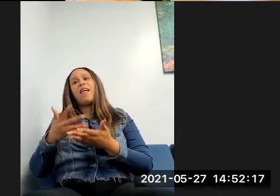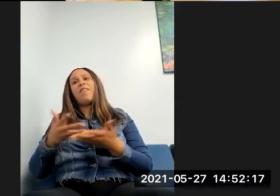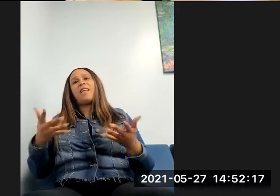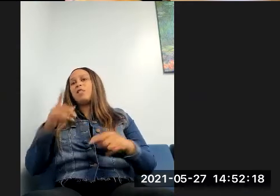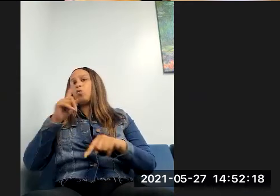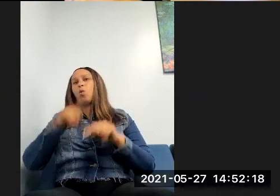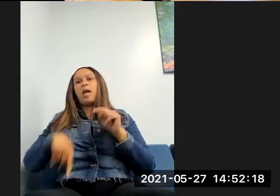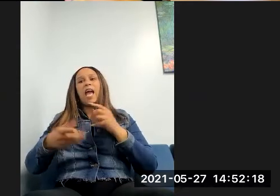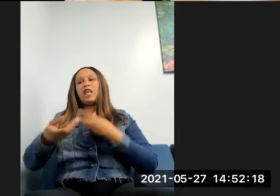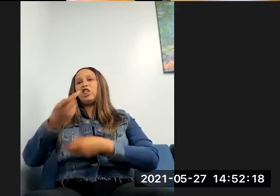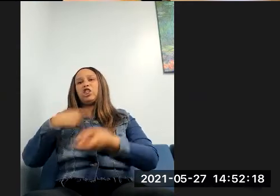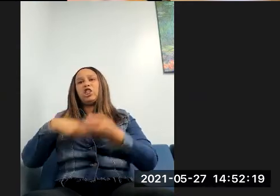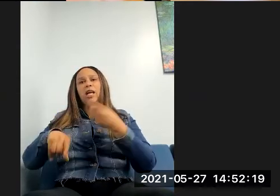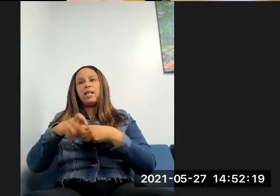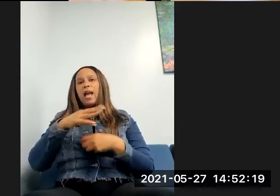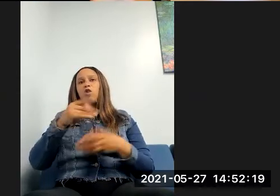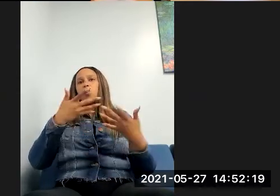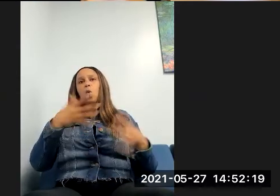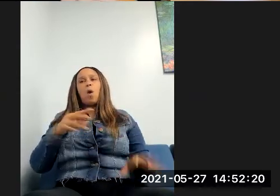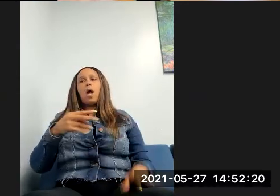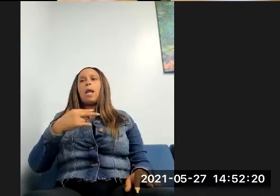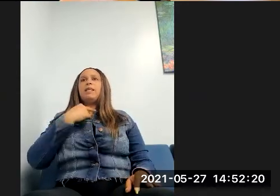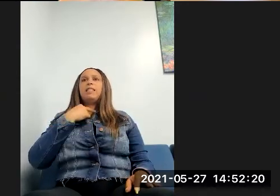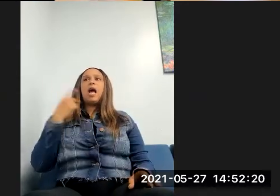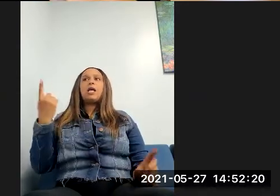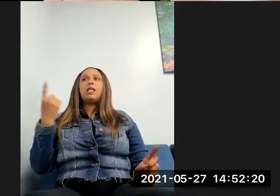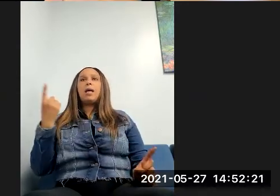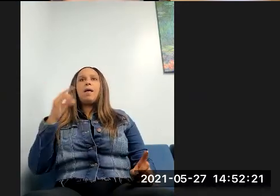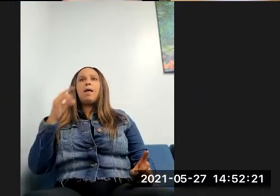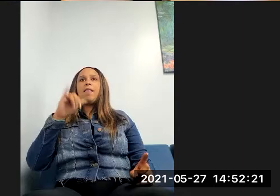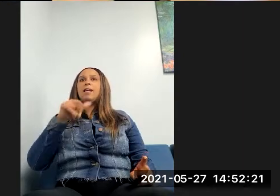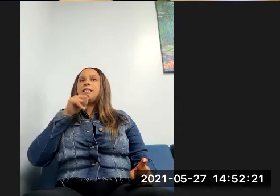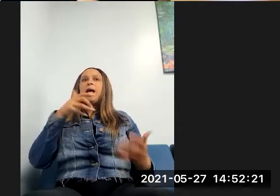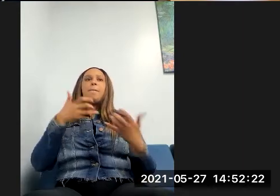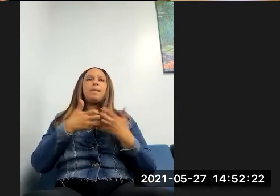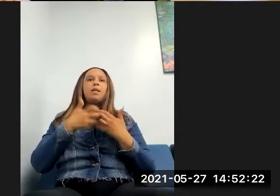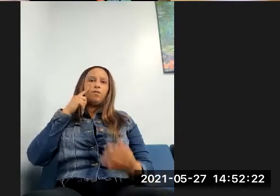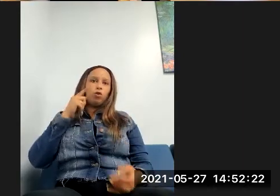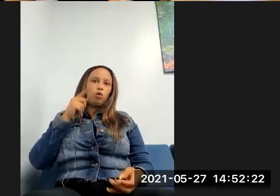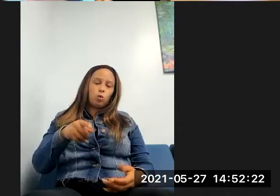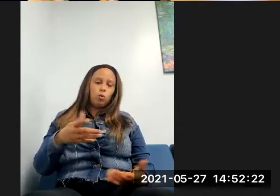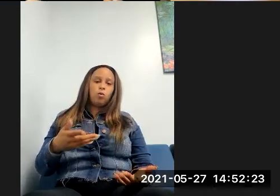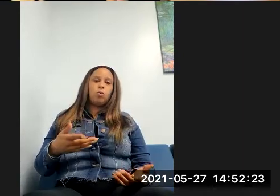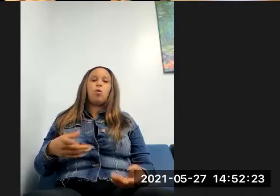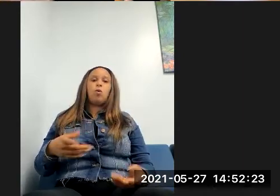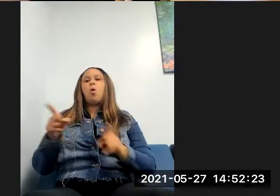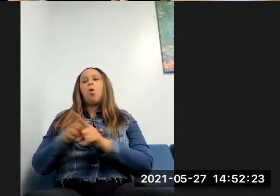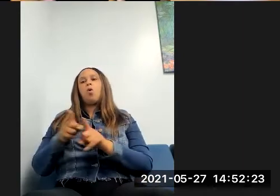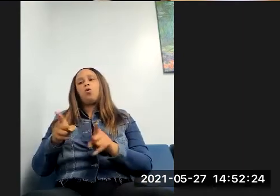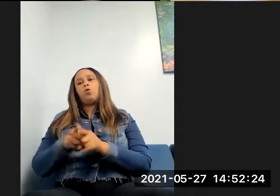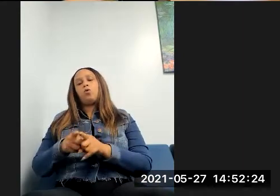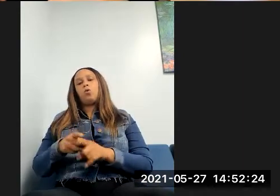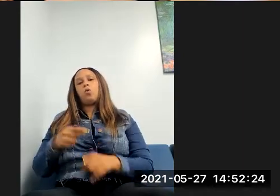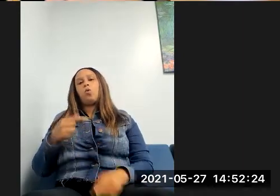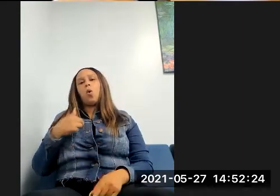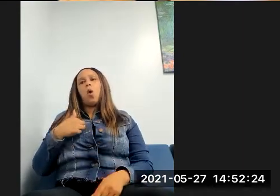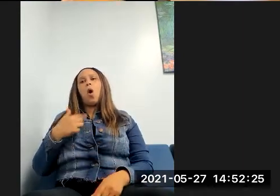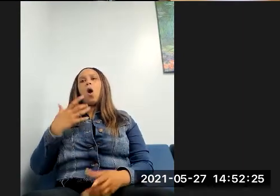you don't want to be stuck with something that isn't the best for you. Also, I'd love to